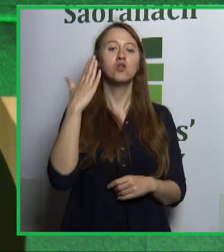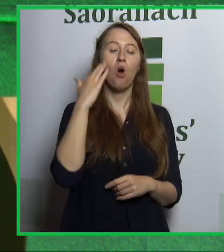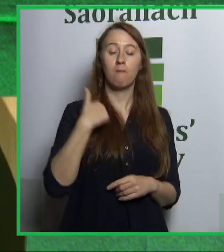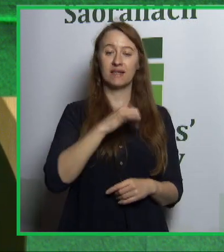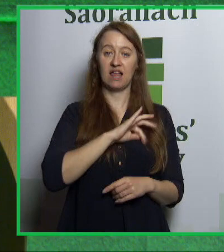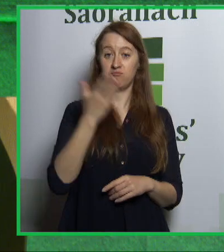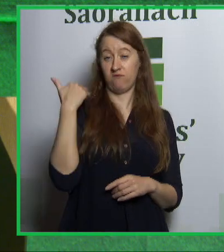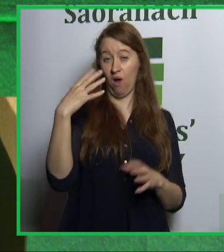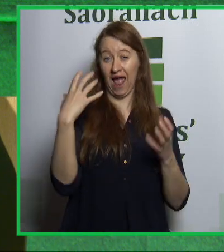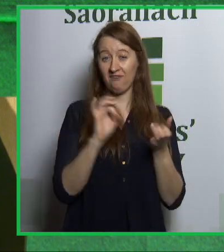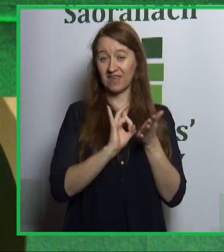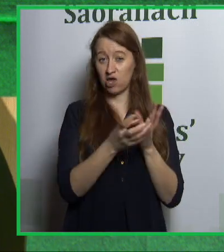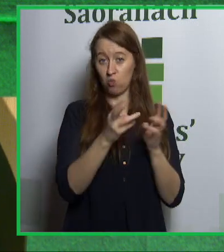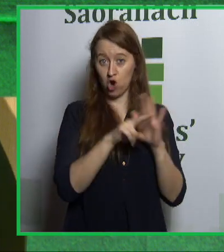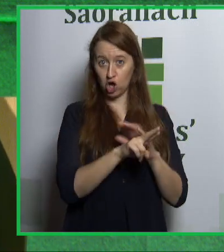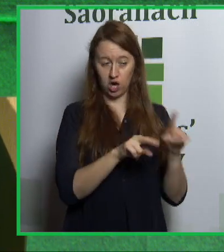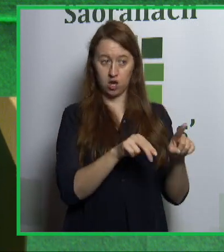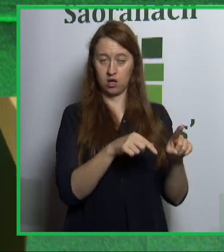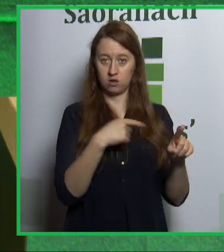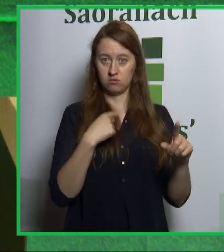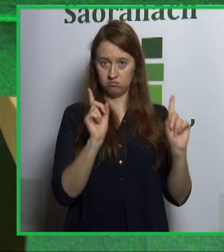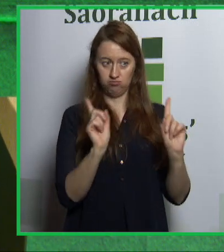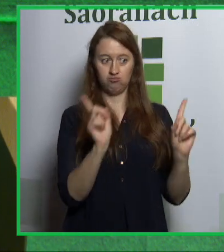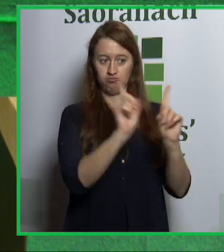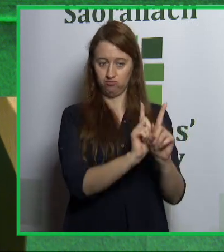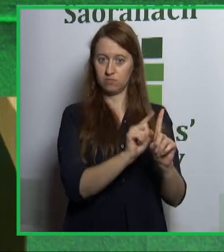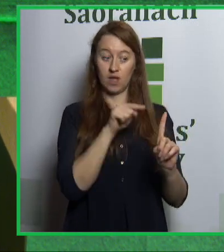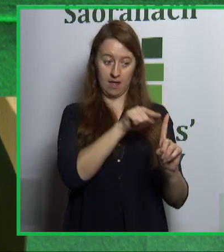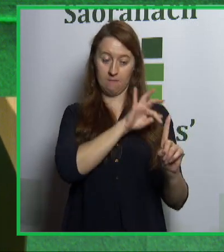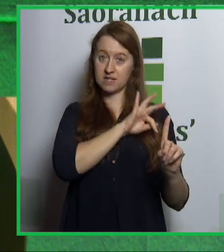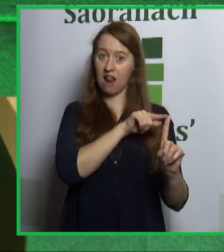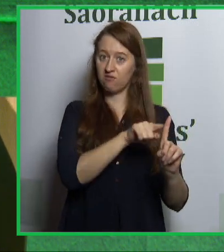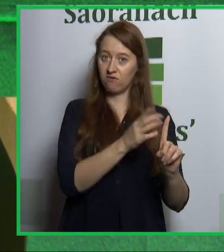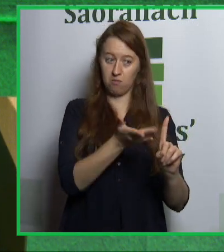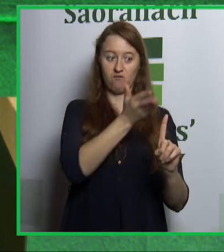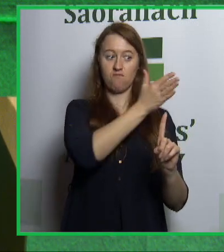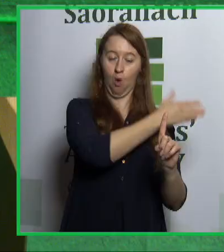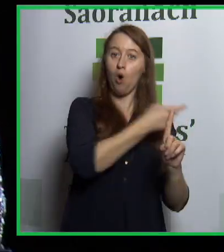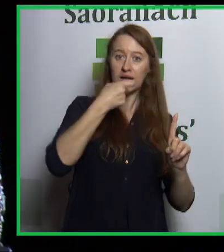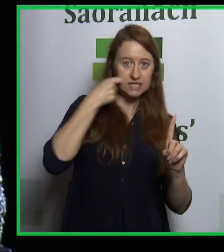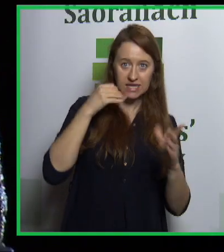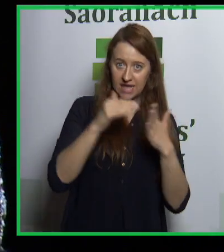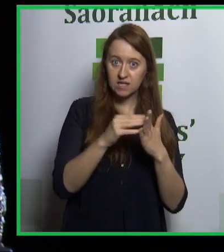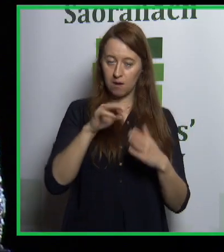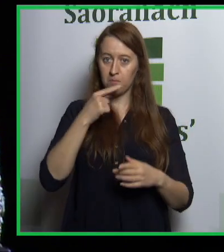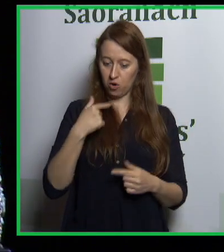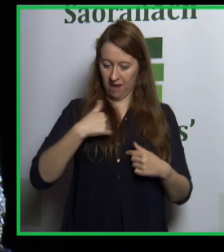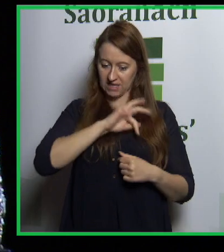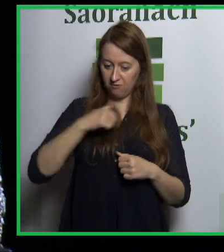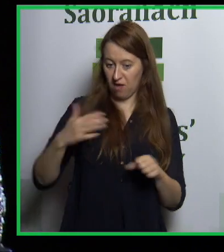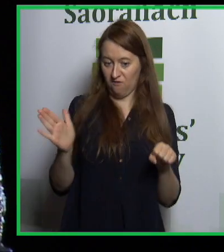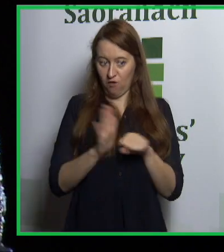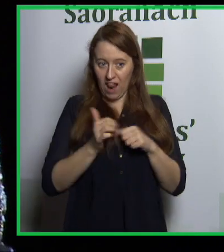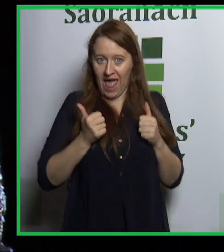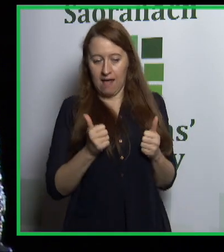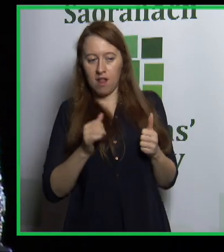in addiction years ago and was a graduate, and I could only really fully relate to him. You know, like